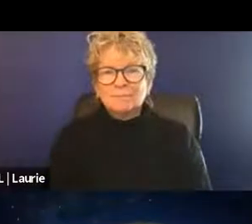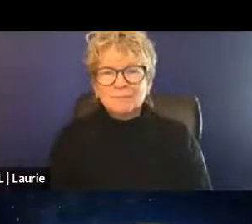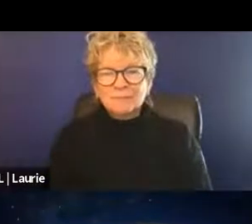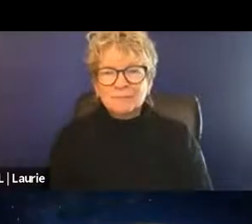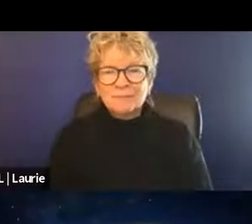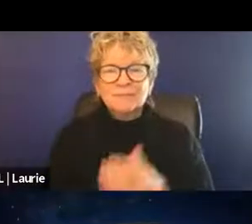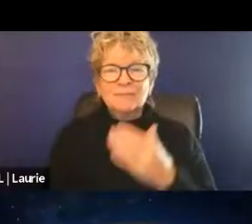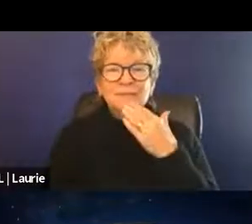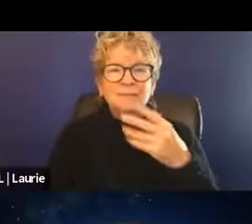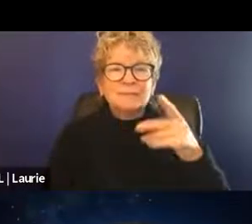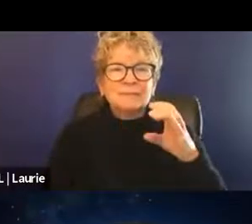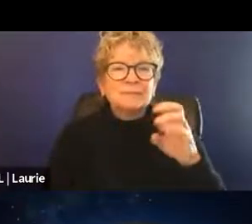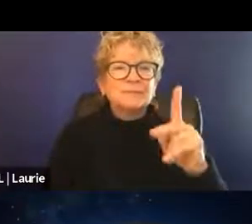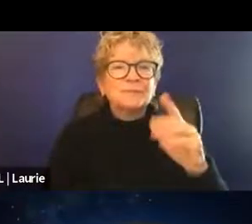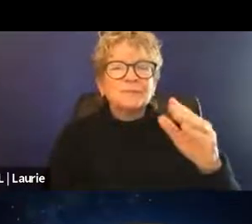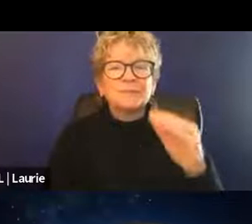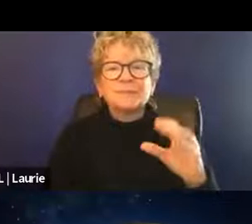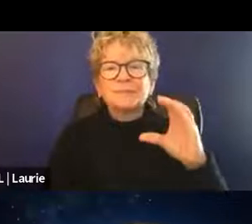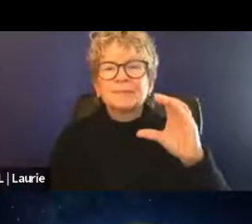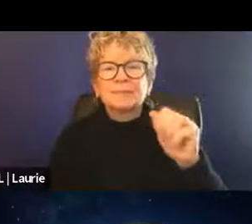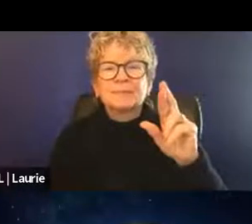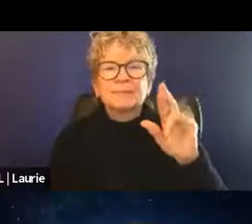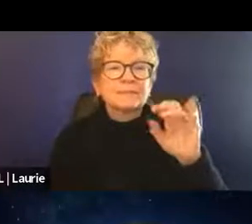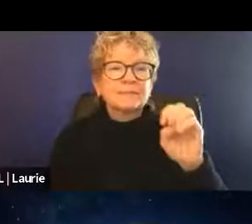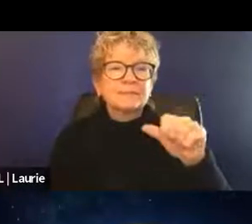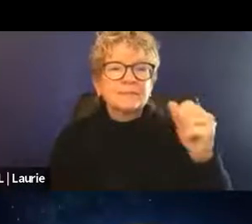Thank you, Puck. Carrie, another co-chair.